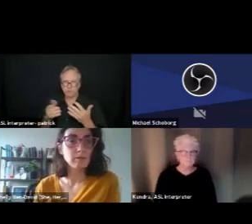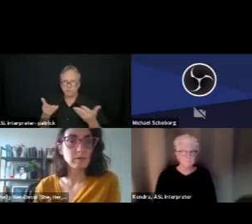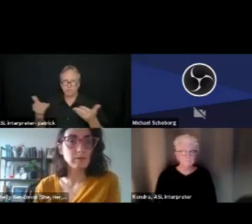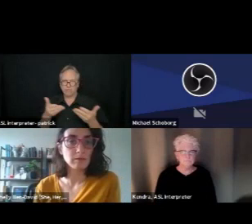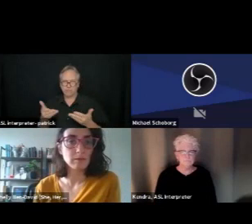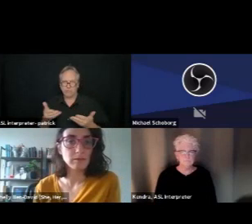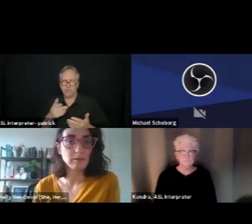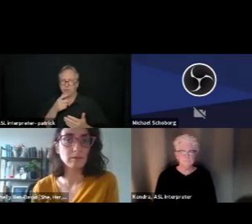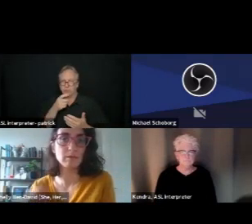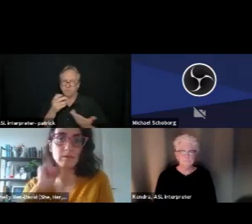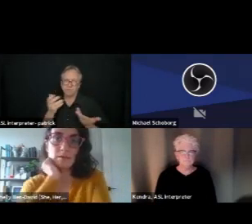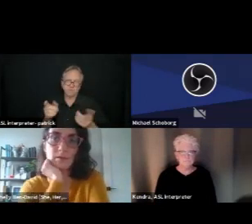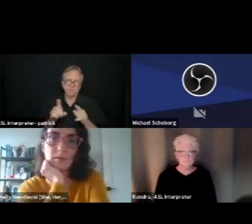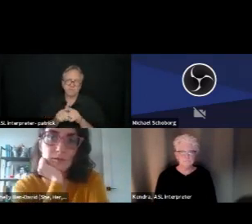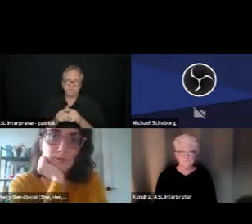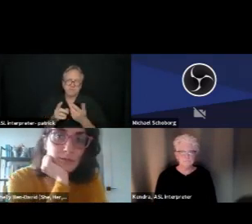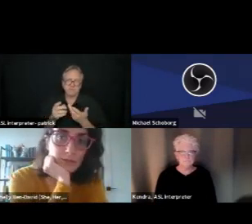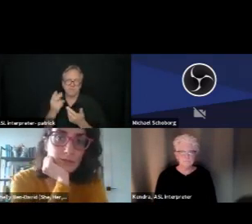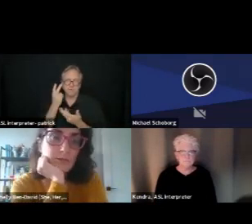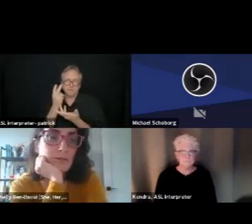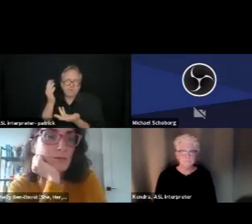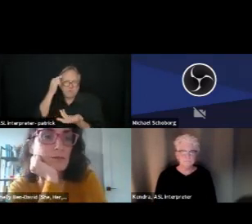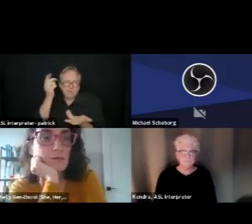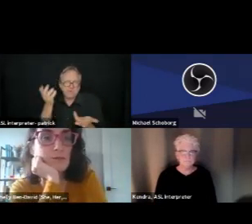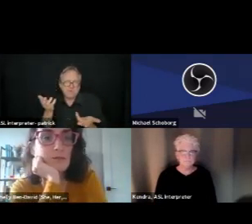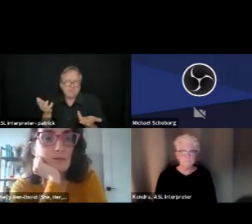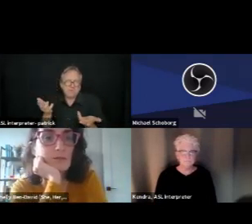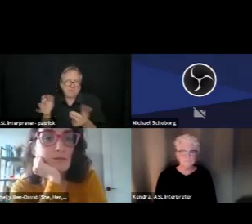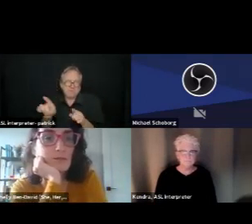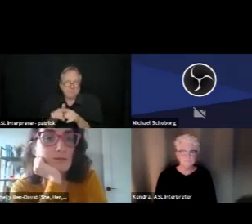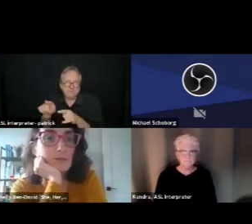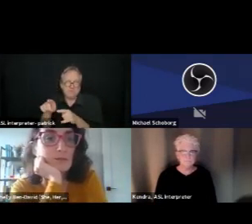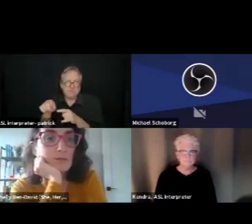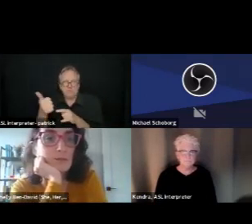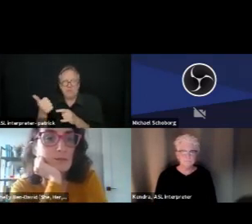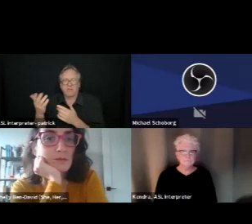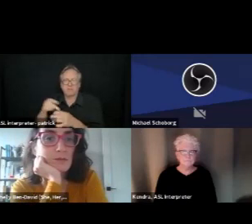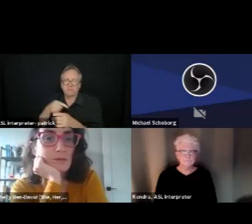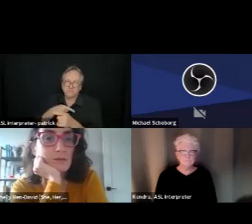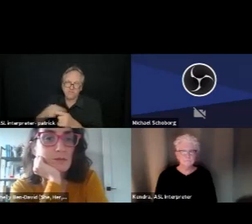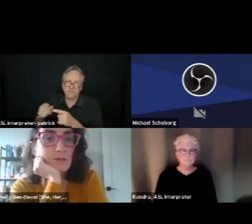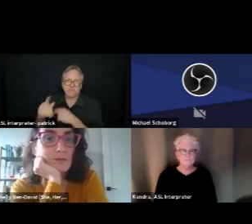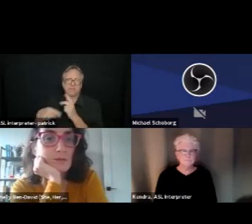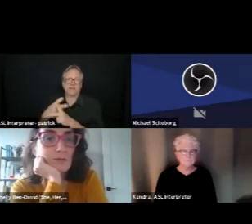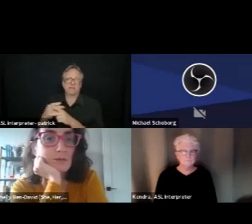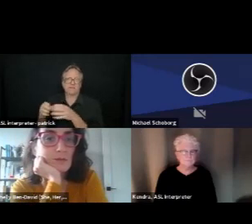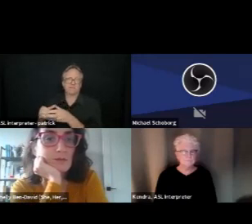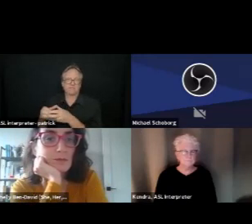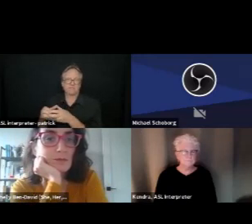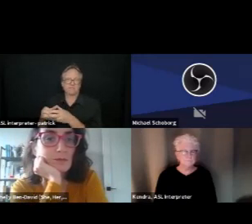they're kind of similar to what you'd expect to see in other specialized early intervention services.